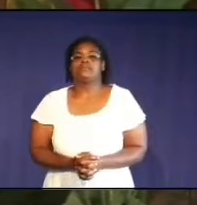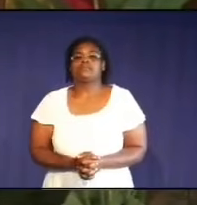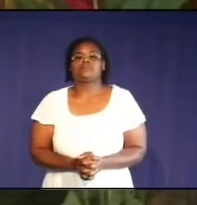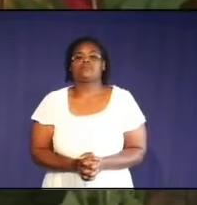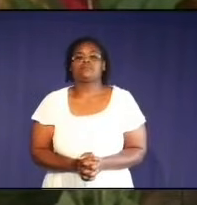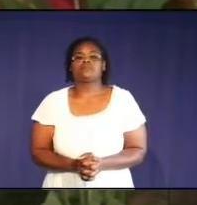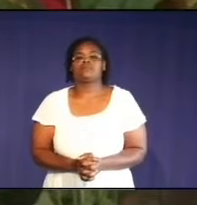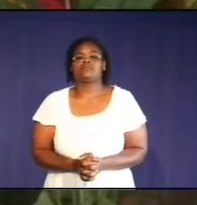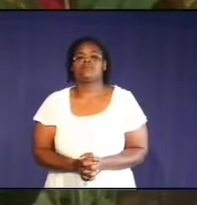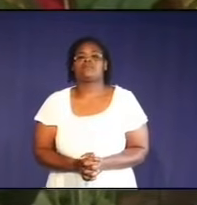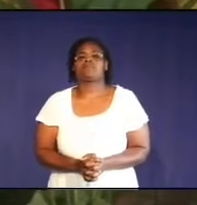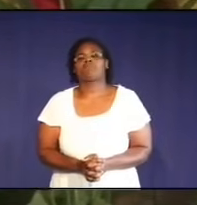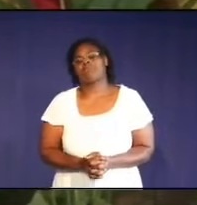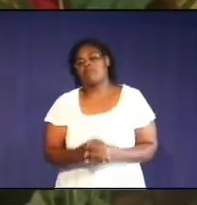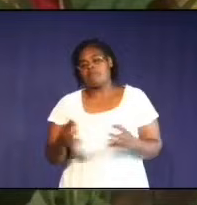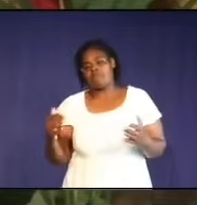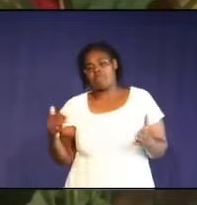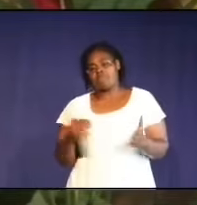hurt not the earth